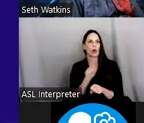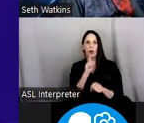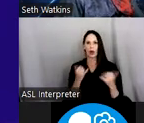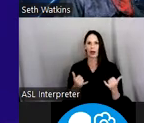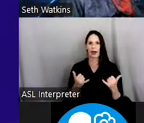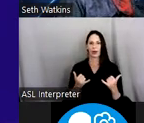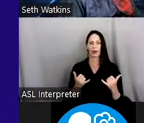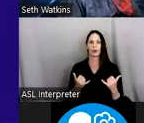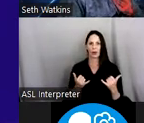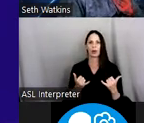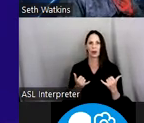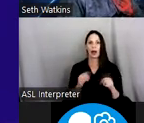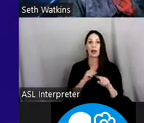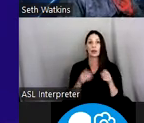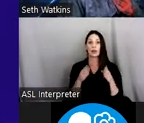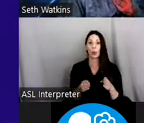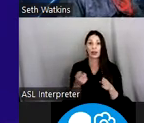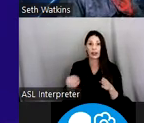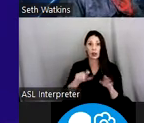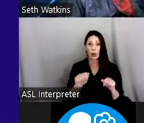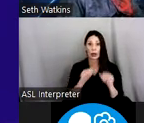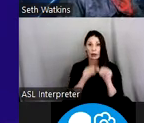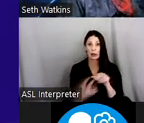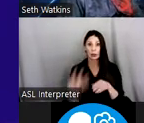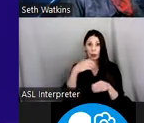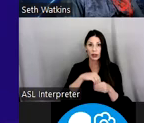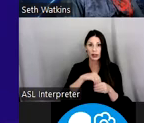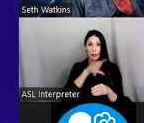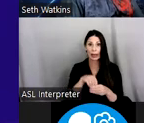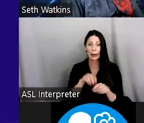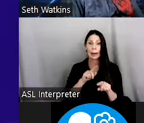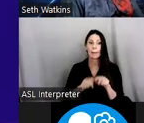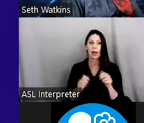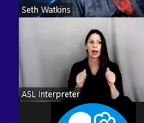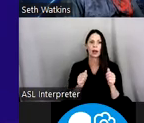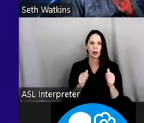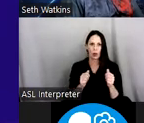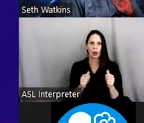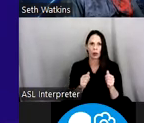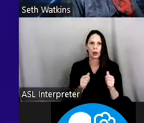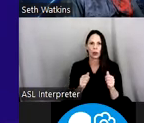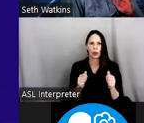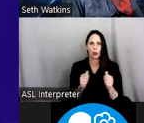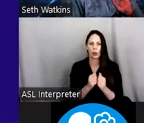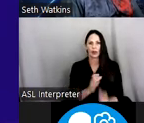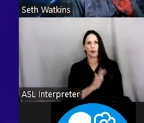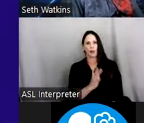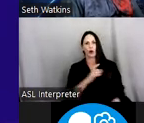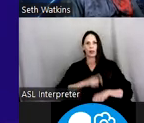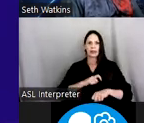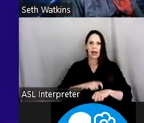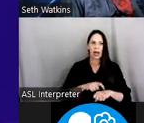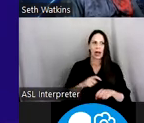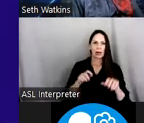that you can continue to participate, but the formal time for being able to get new ideas and